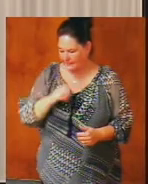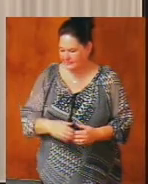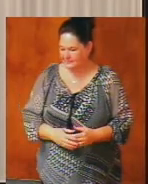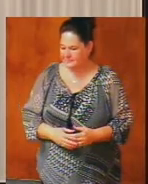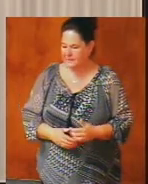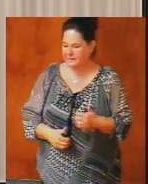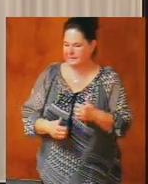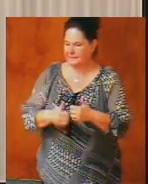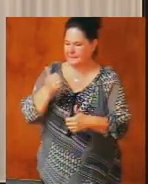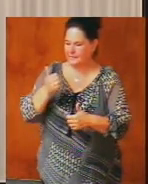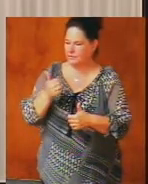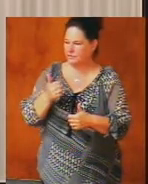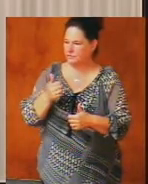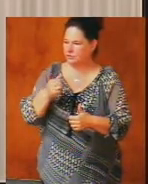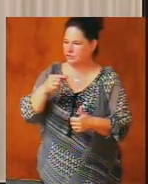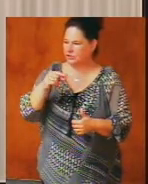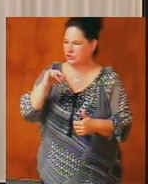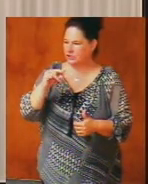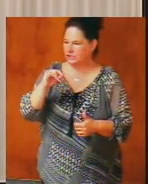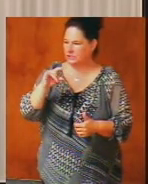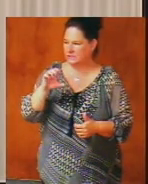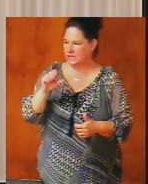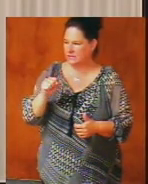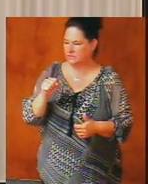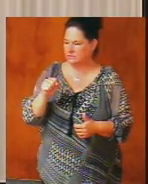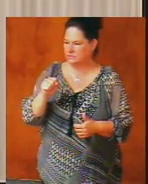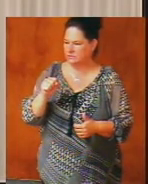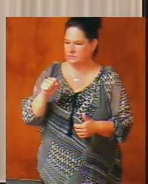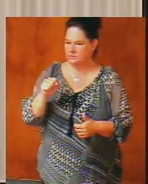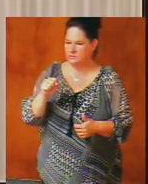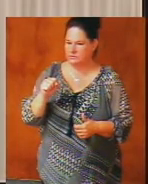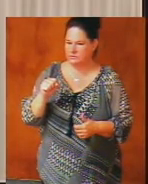were mostly Gentiles.